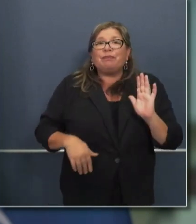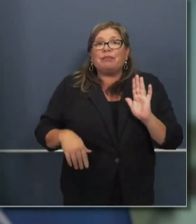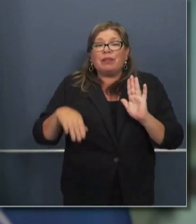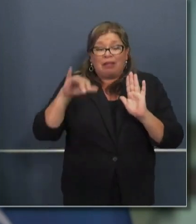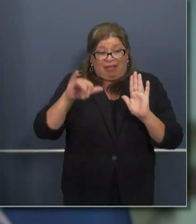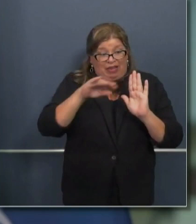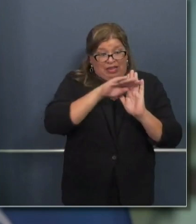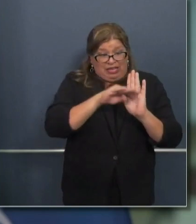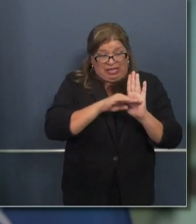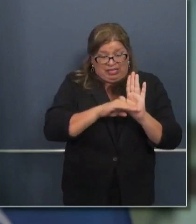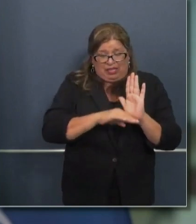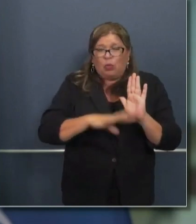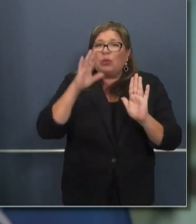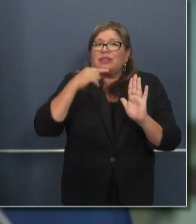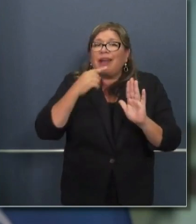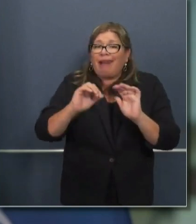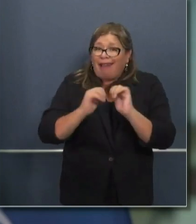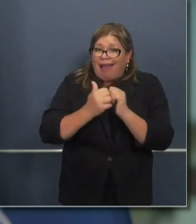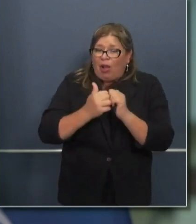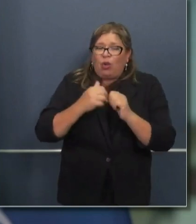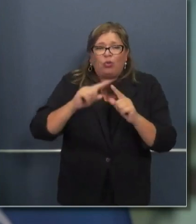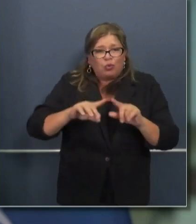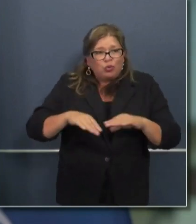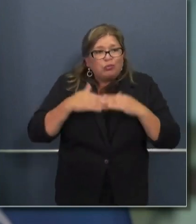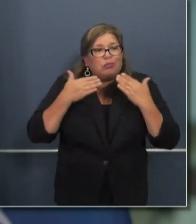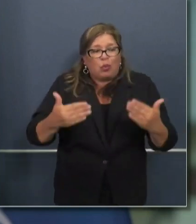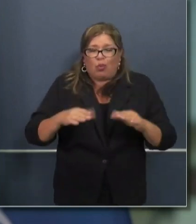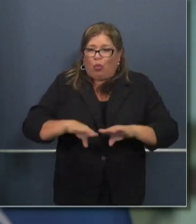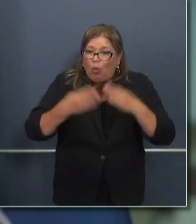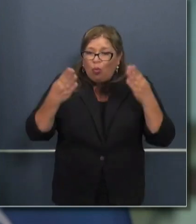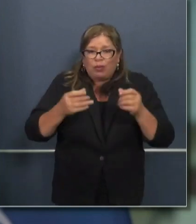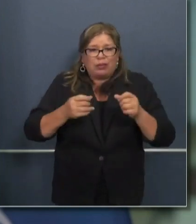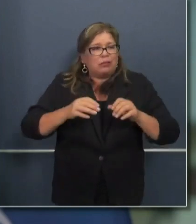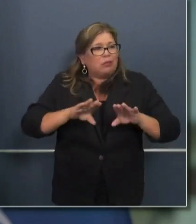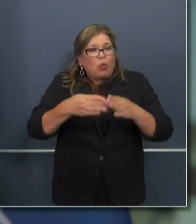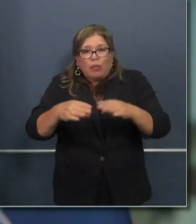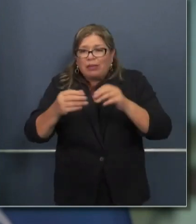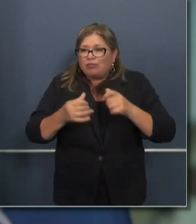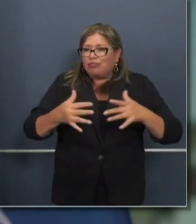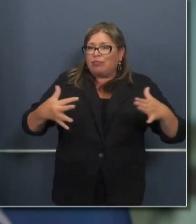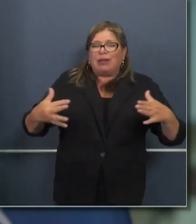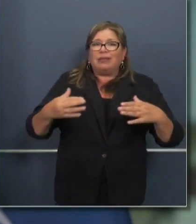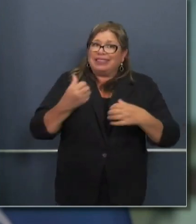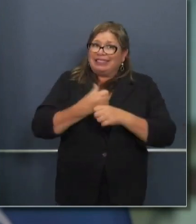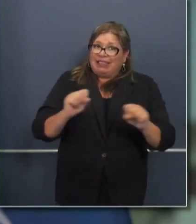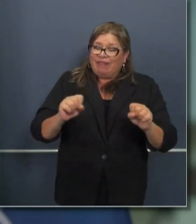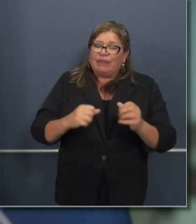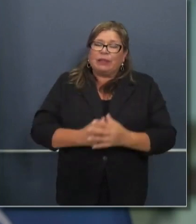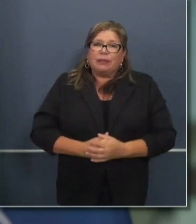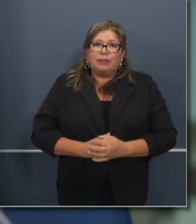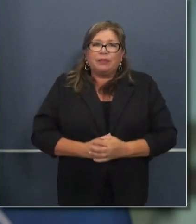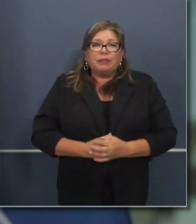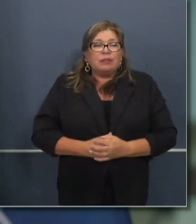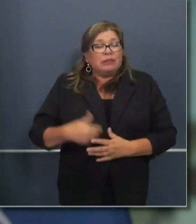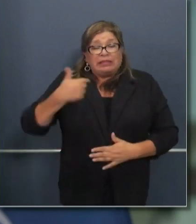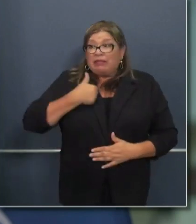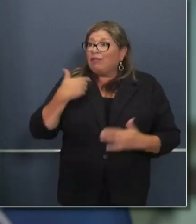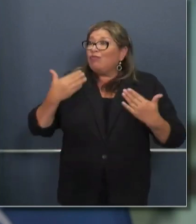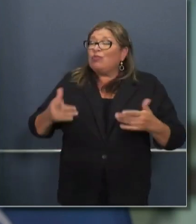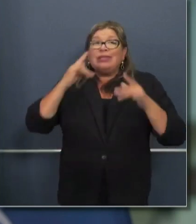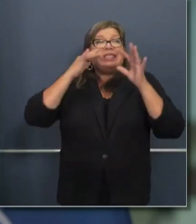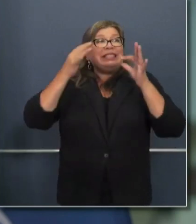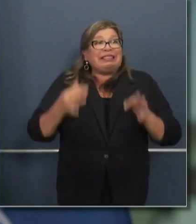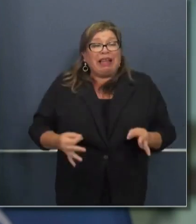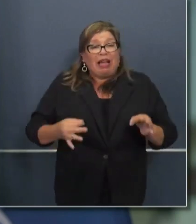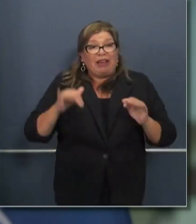to reopen safely. And it's incumbent upon those within industry sectors that helped us, many cases, leaders in those sectors helped